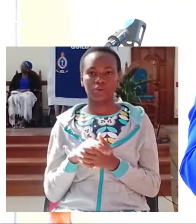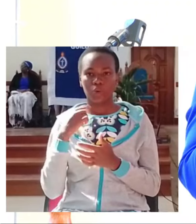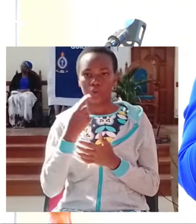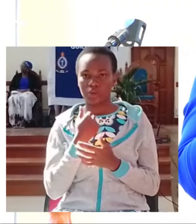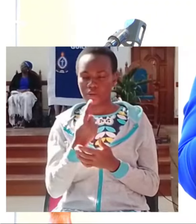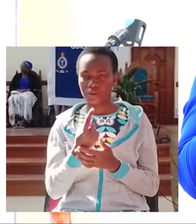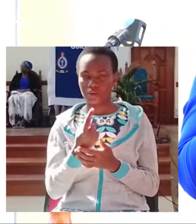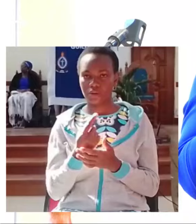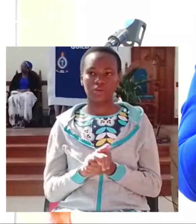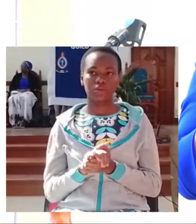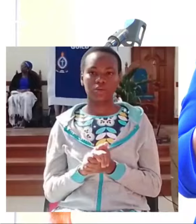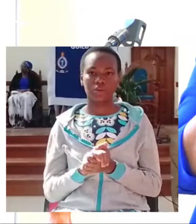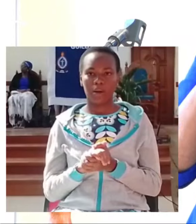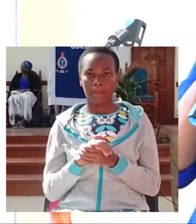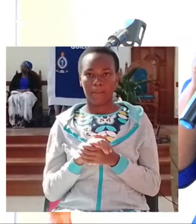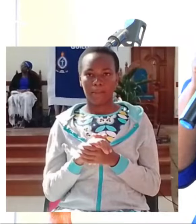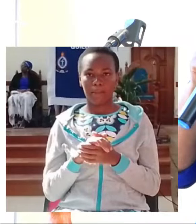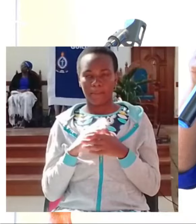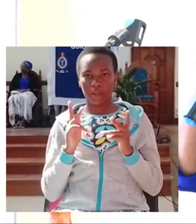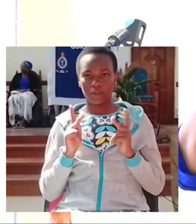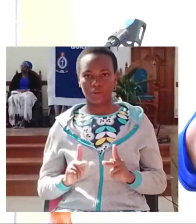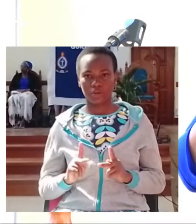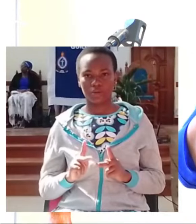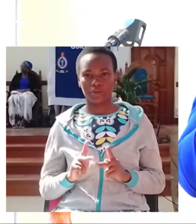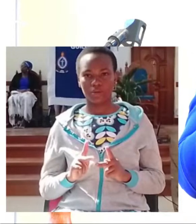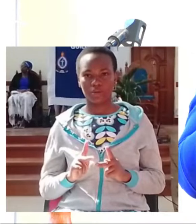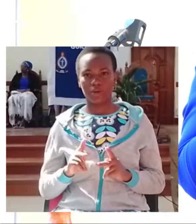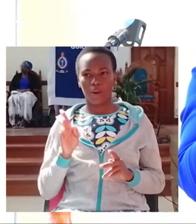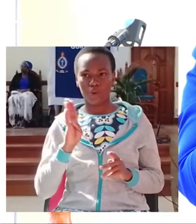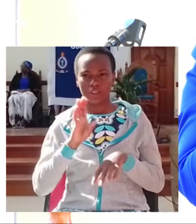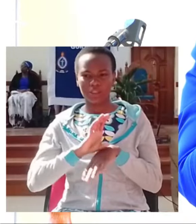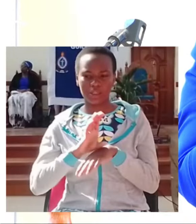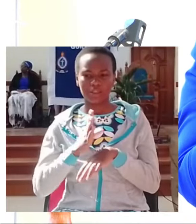said, Madam, ile dela yako ya blue, hainge kuja church leo?